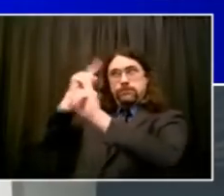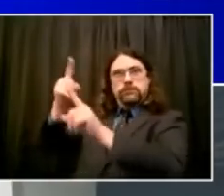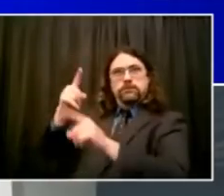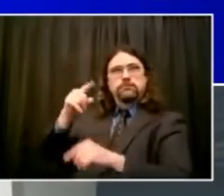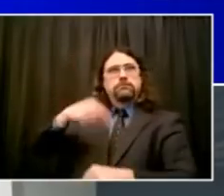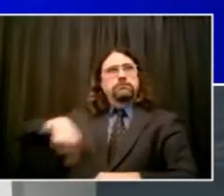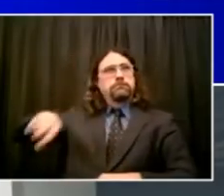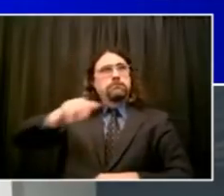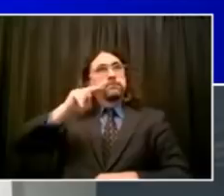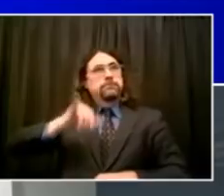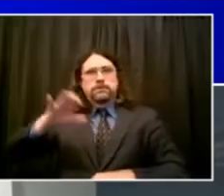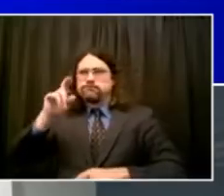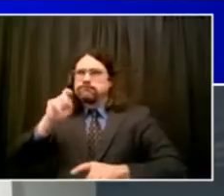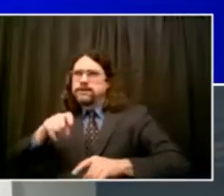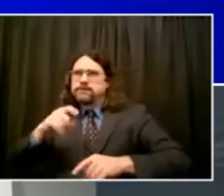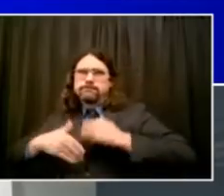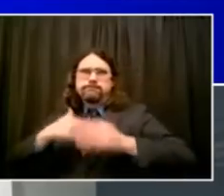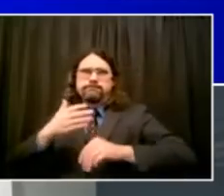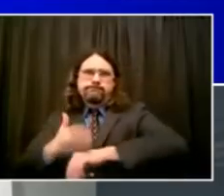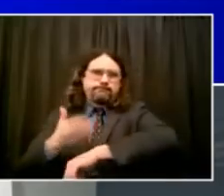better.